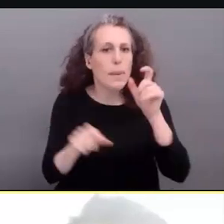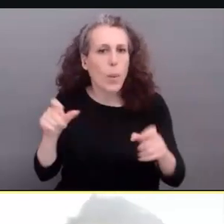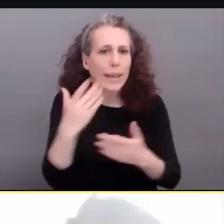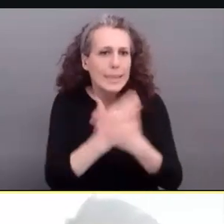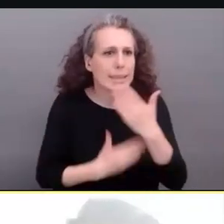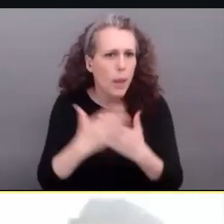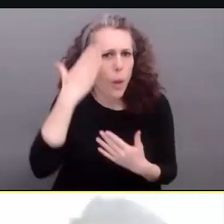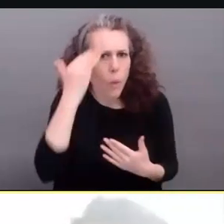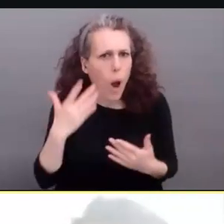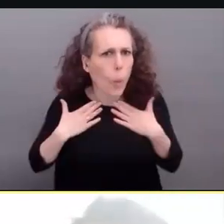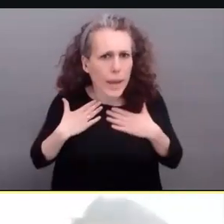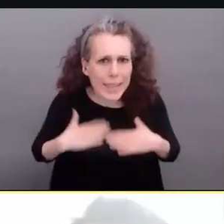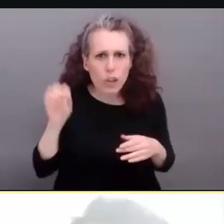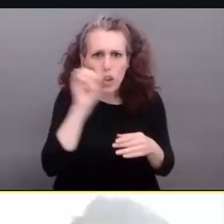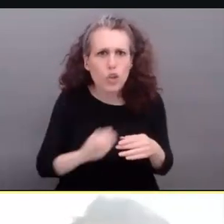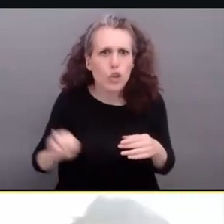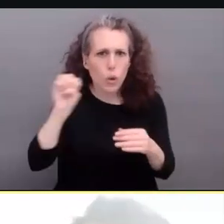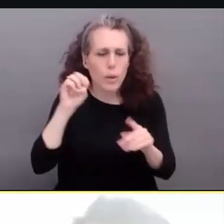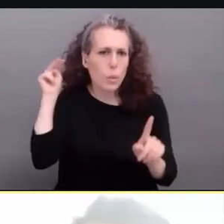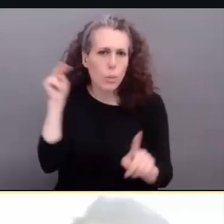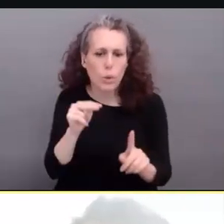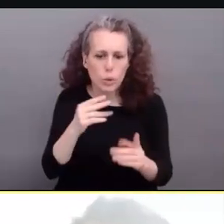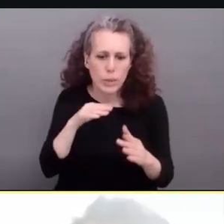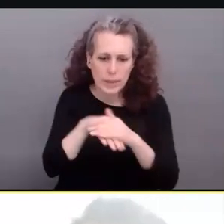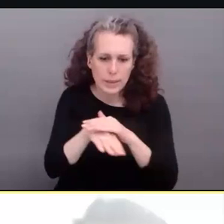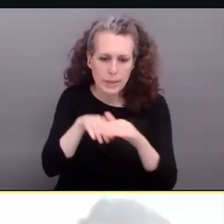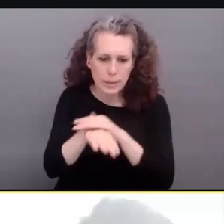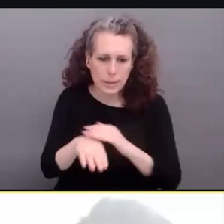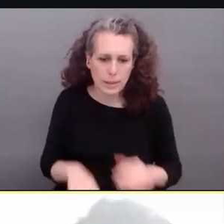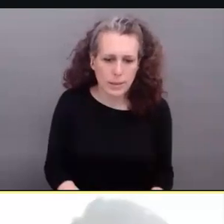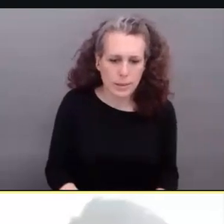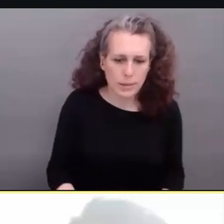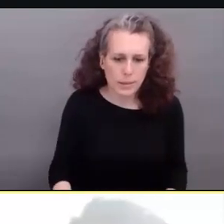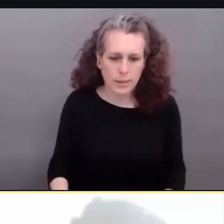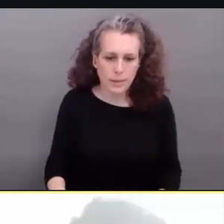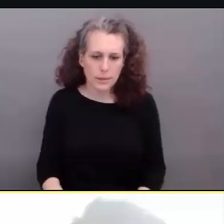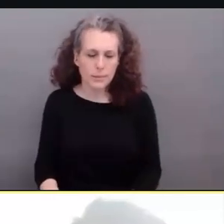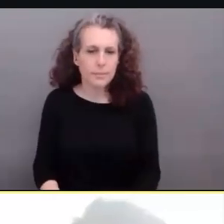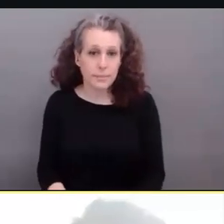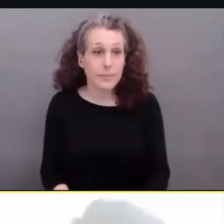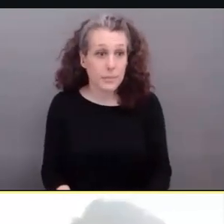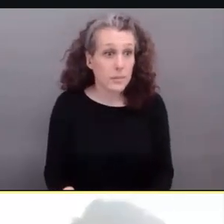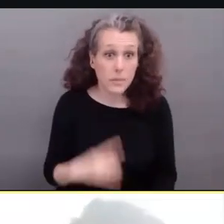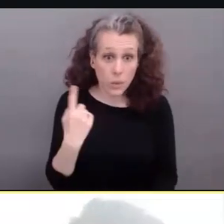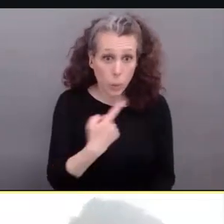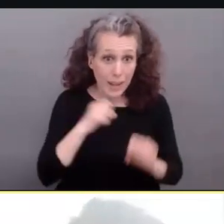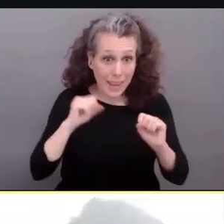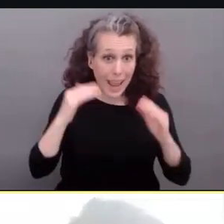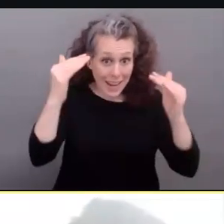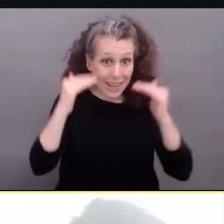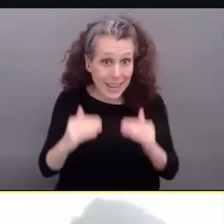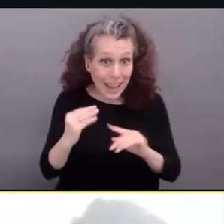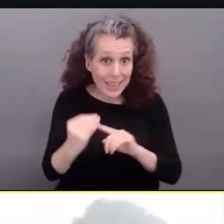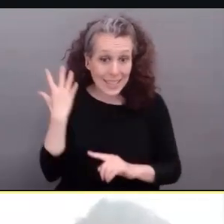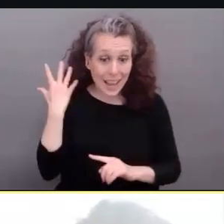why we need a European approach to accessibility of the built environment. Can we go to the next slide?